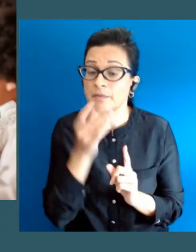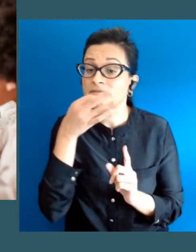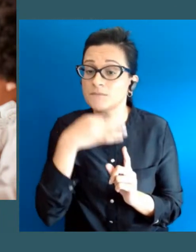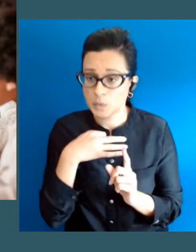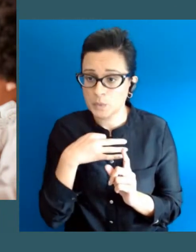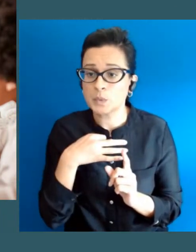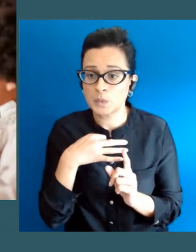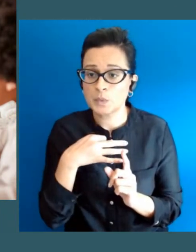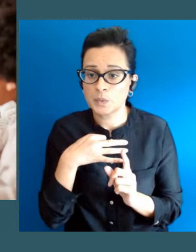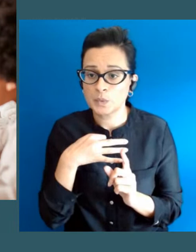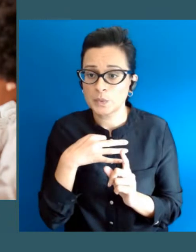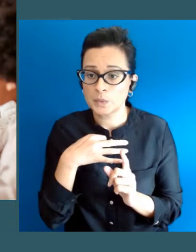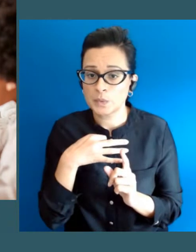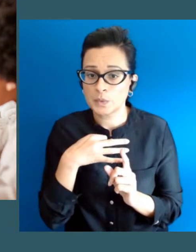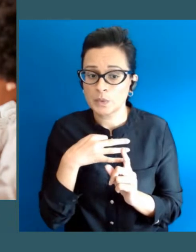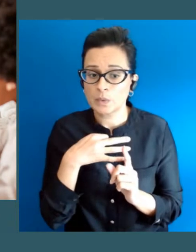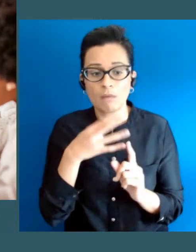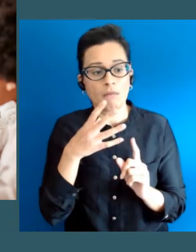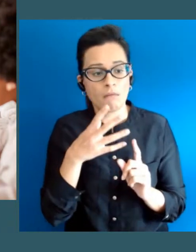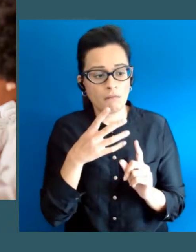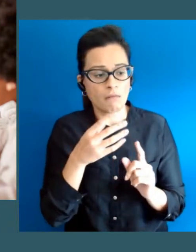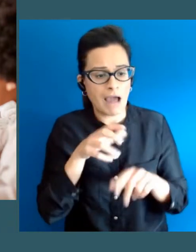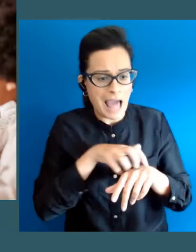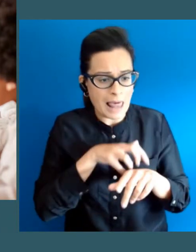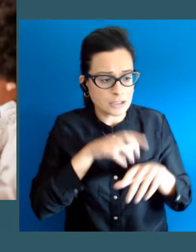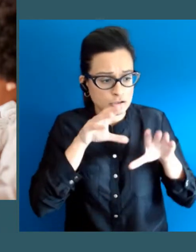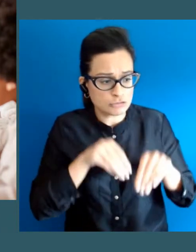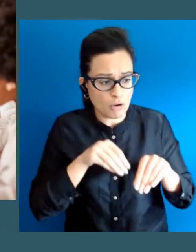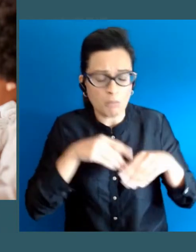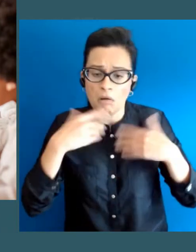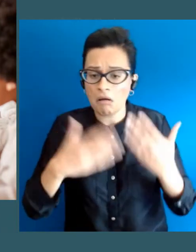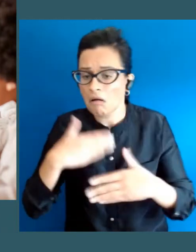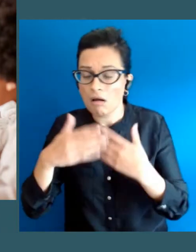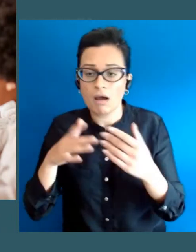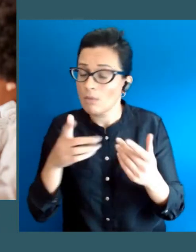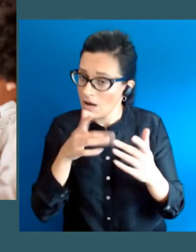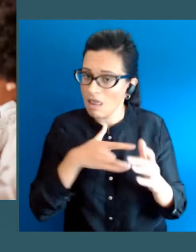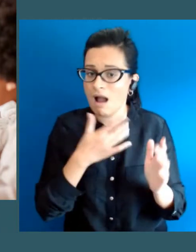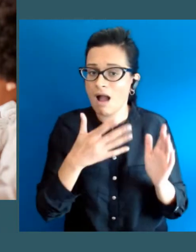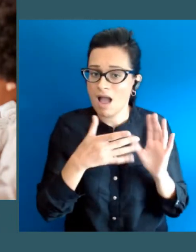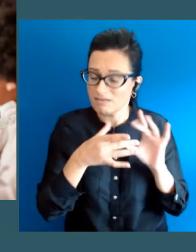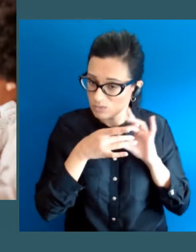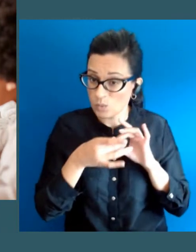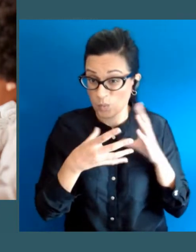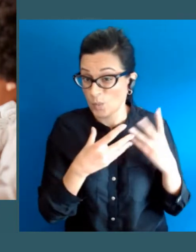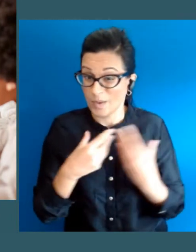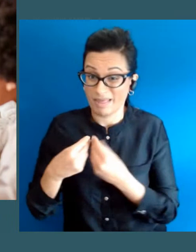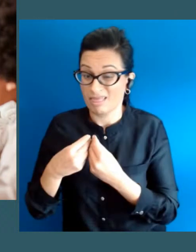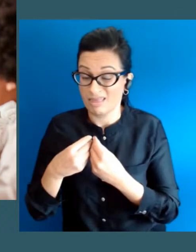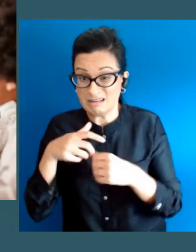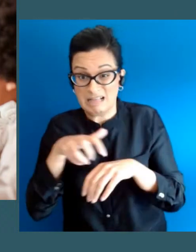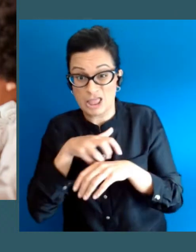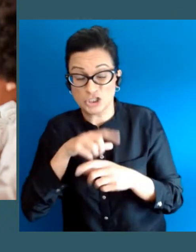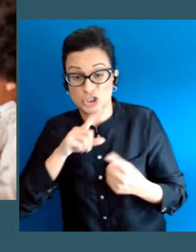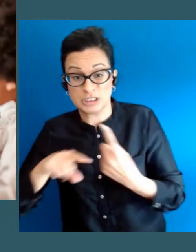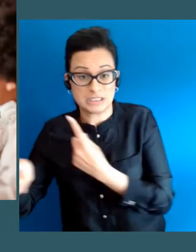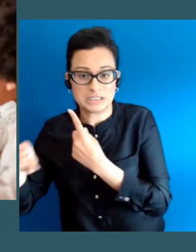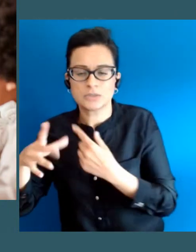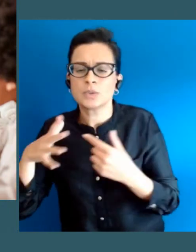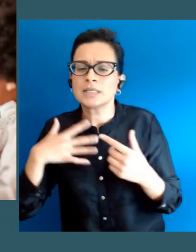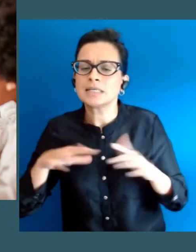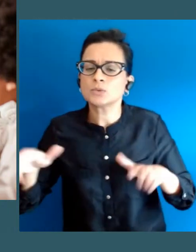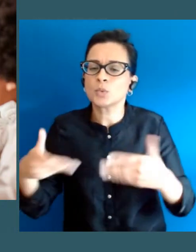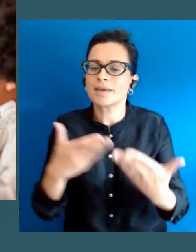really grow out of that, so that is a lifelong allergy. So we need to provide some hope for these children